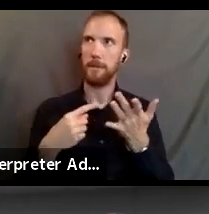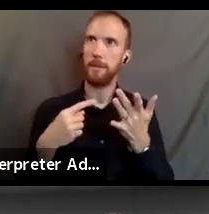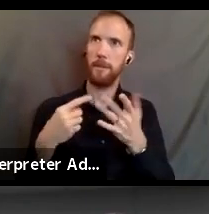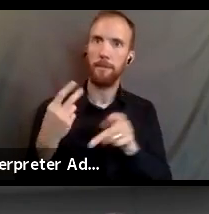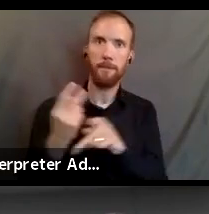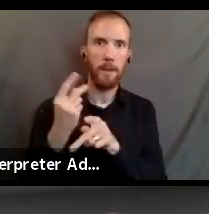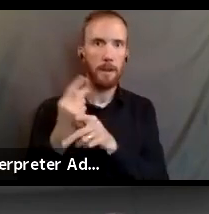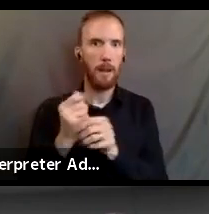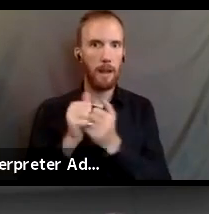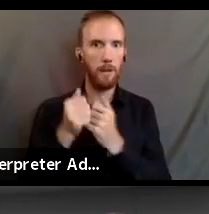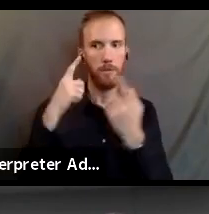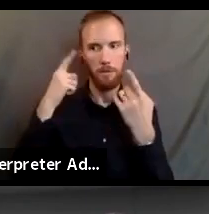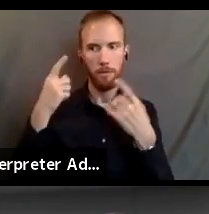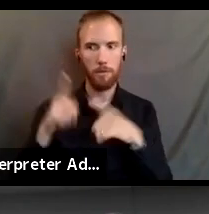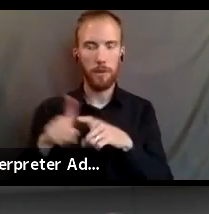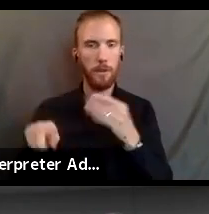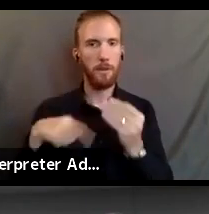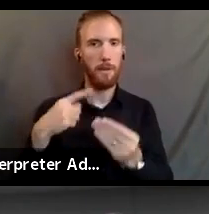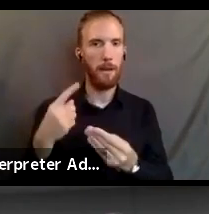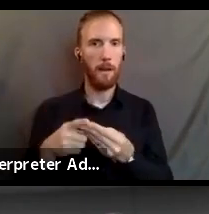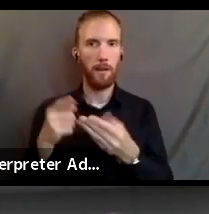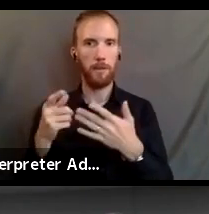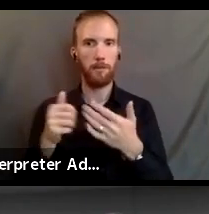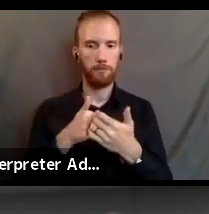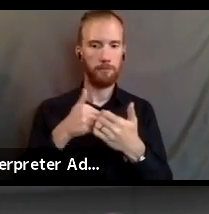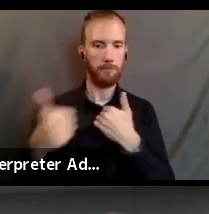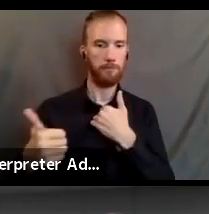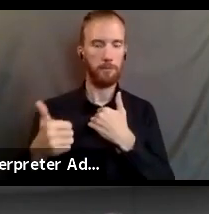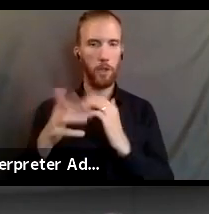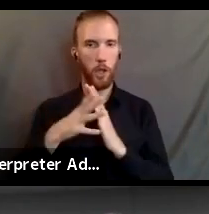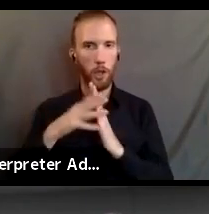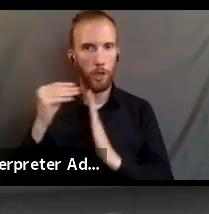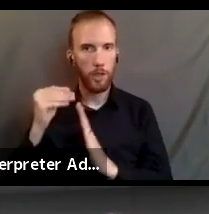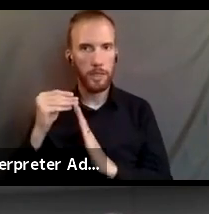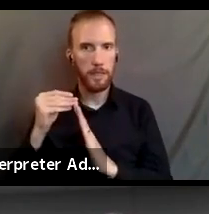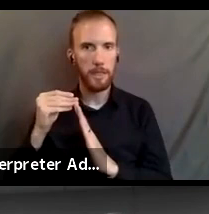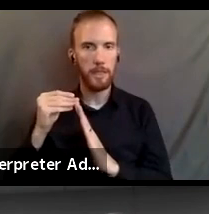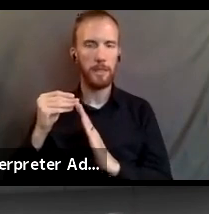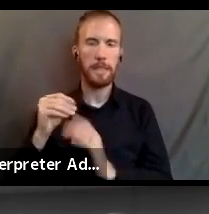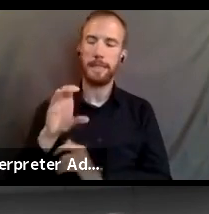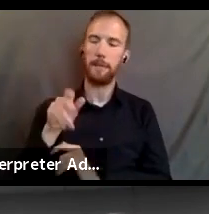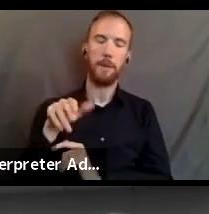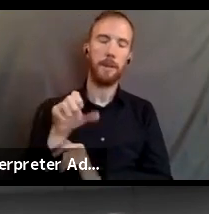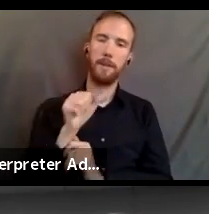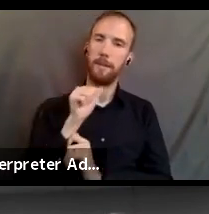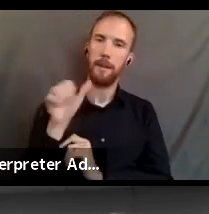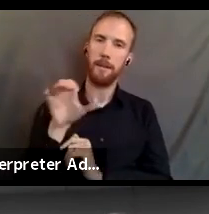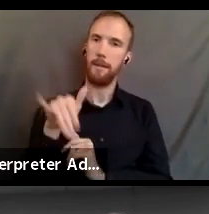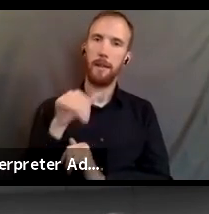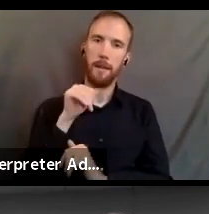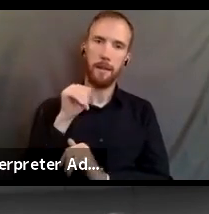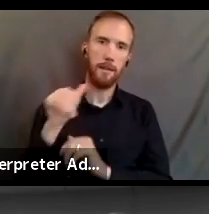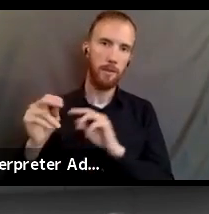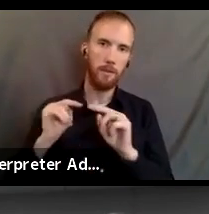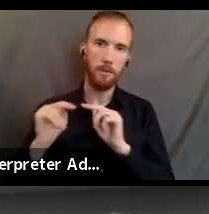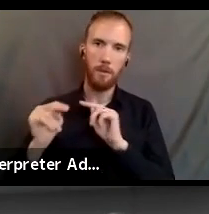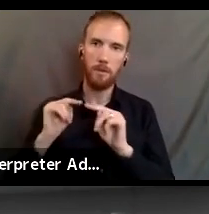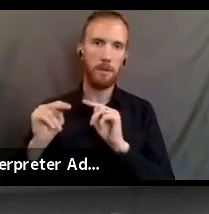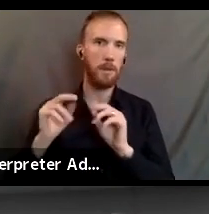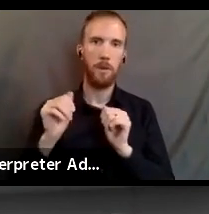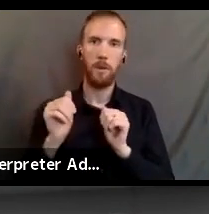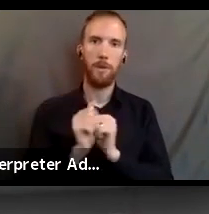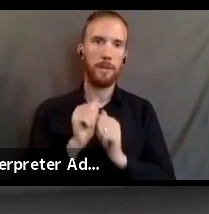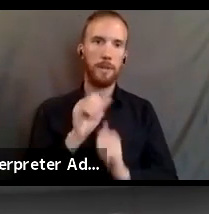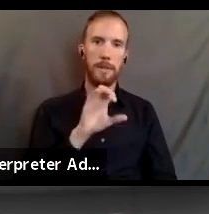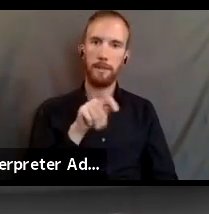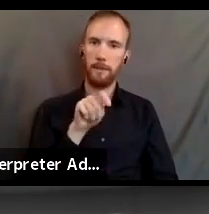know for for remote learning and cps has not done that not negotiated in good state in chicago teachers union